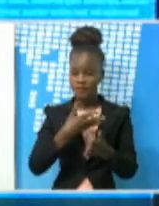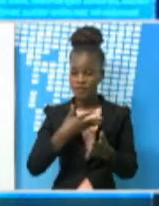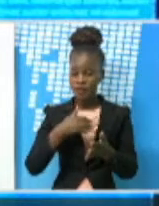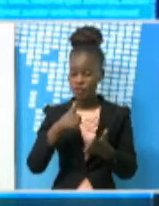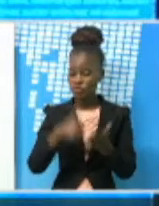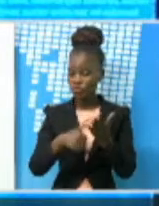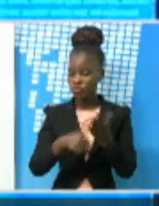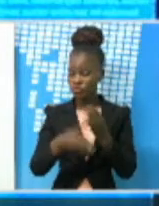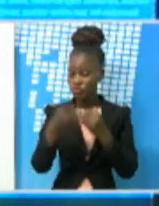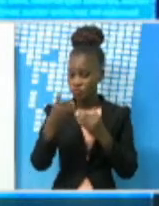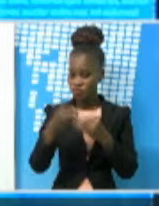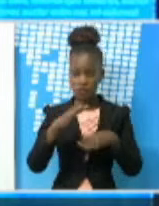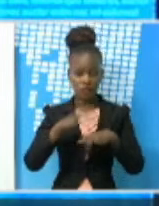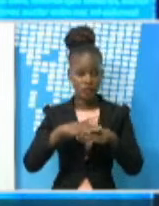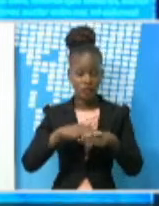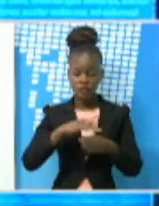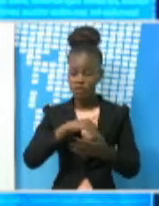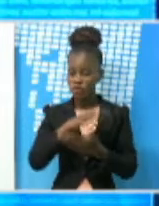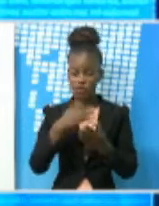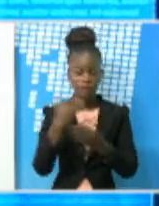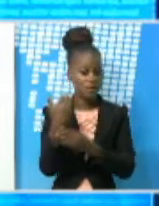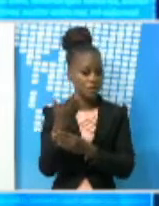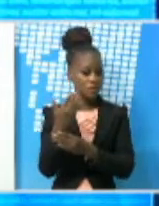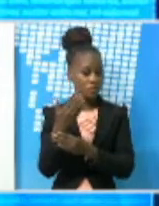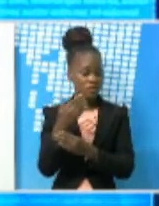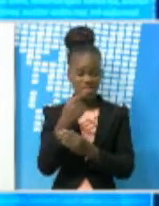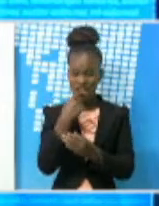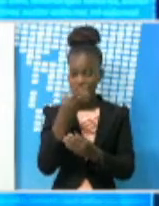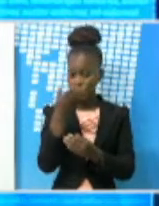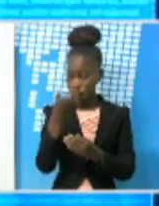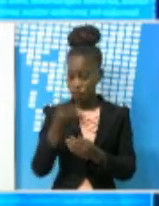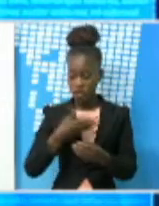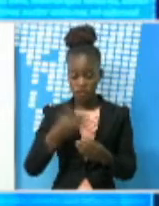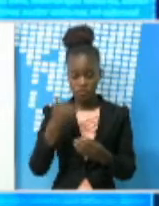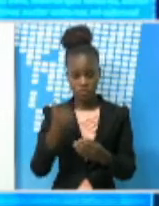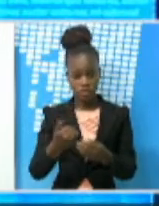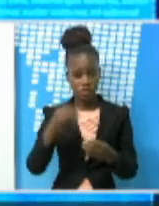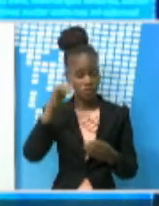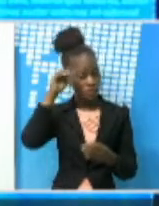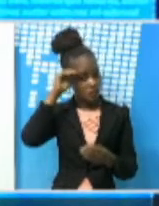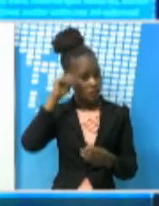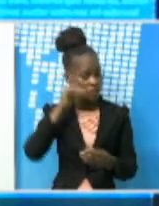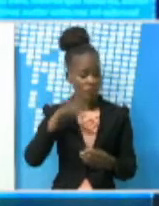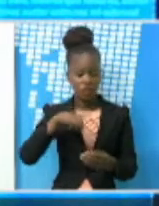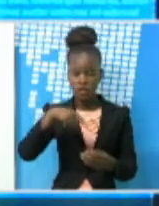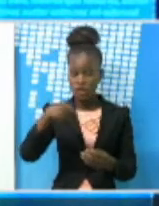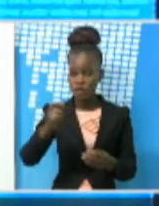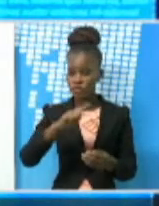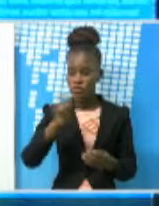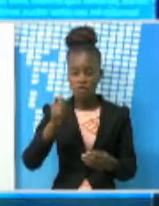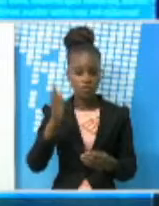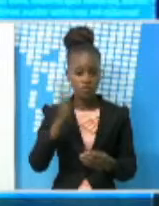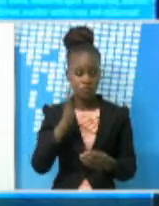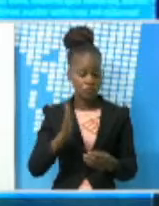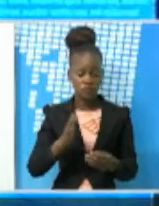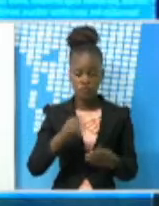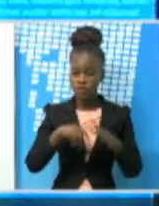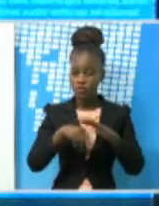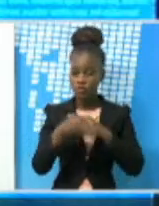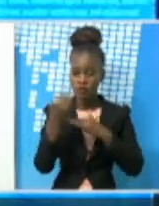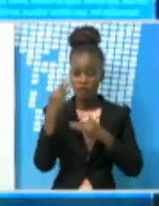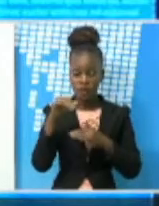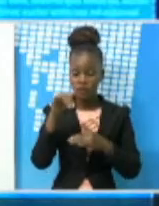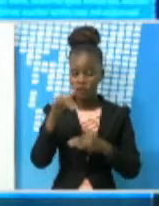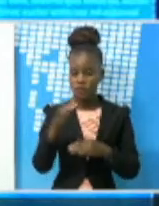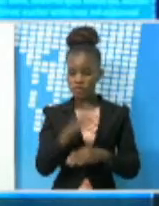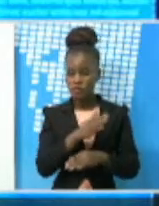issues on the other paper to respond to. Now, this Deputy Speaker Tayebo has instructed that the administration of Parliament is set to draw a